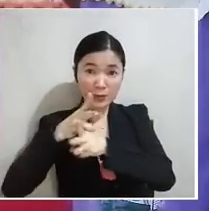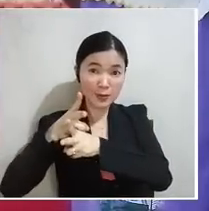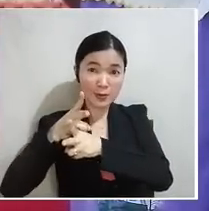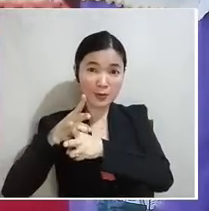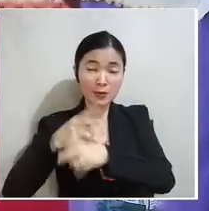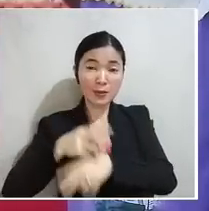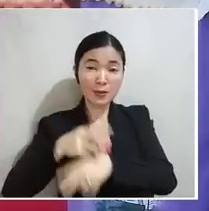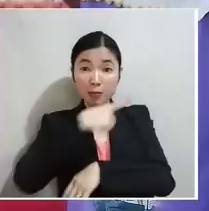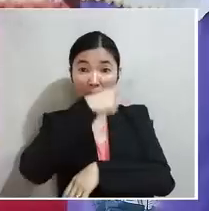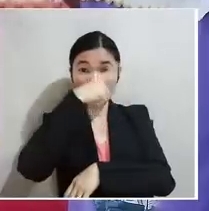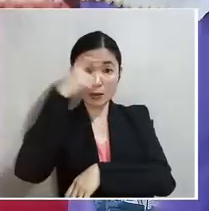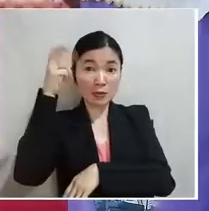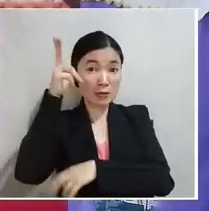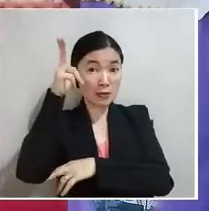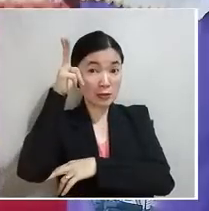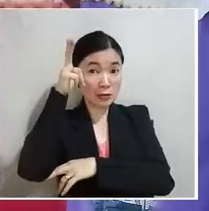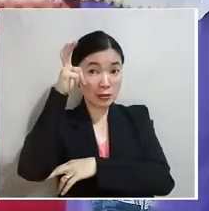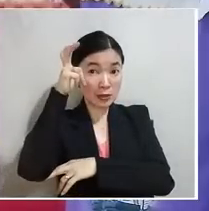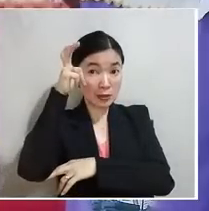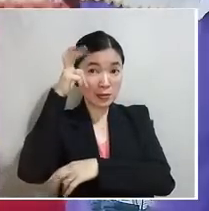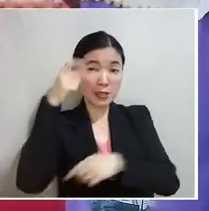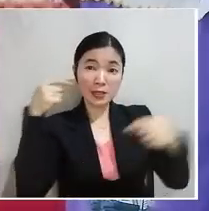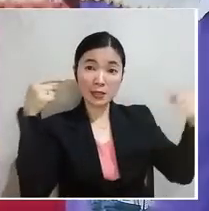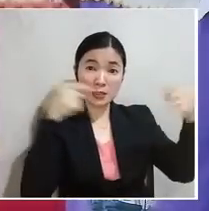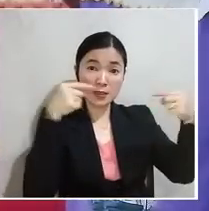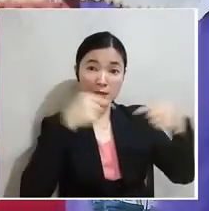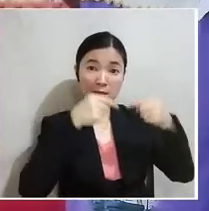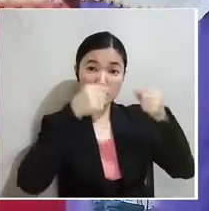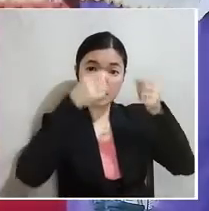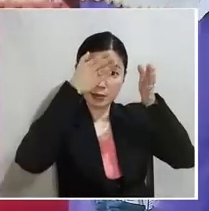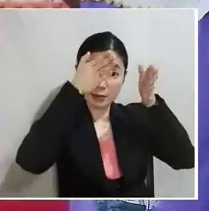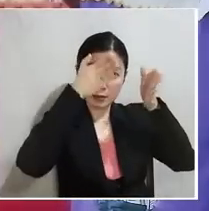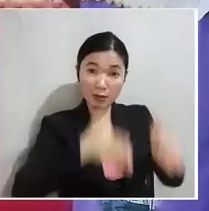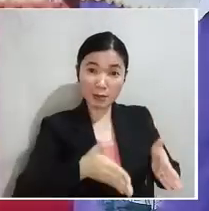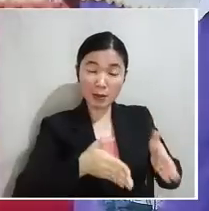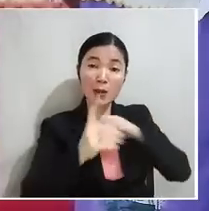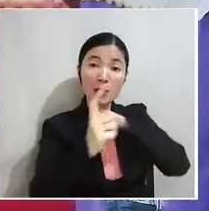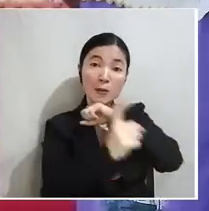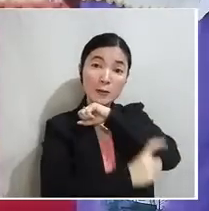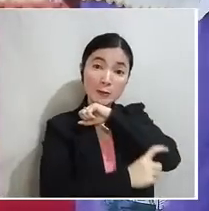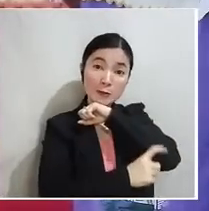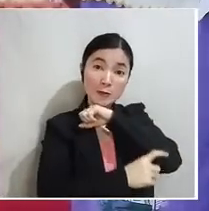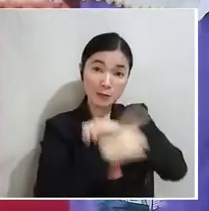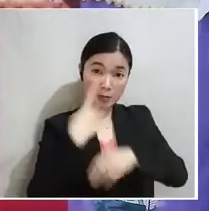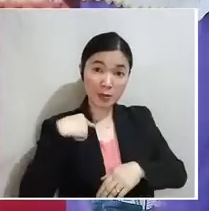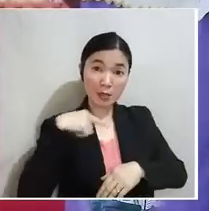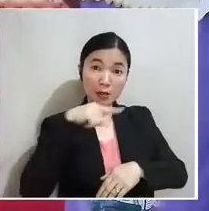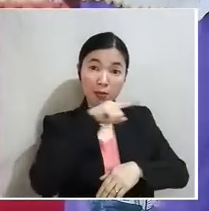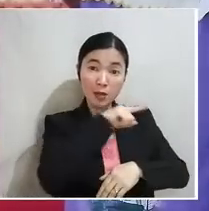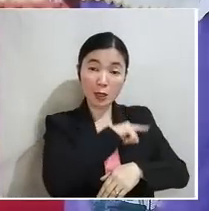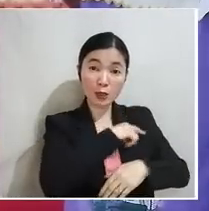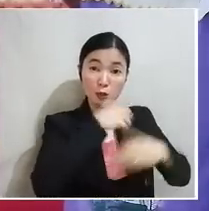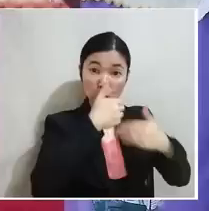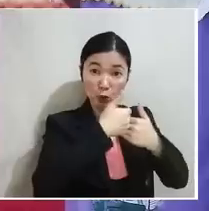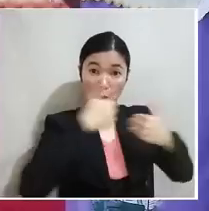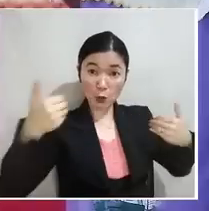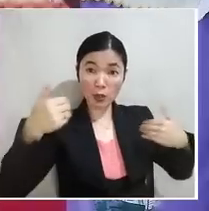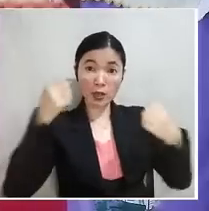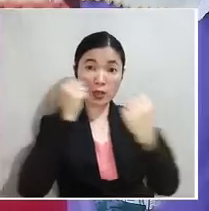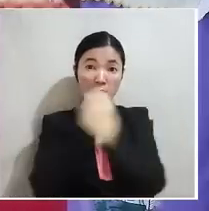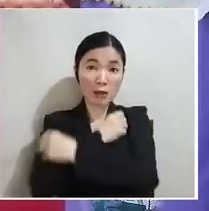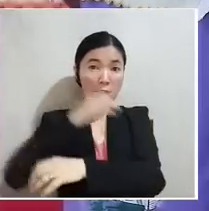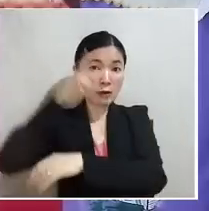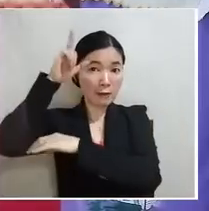the enemy, turn us from the love of God and the path which